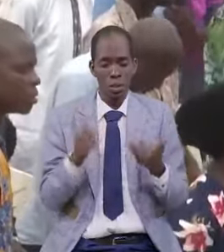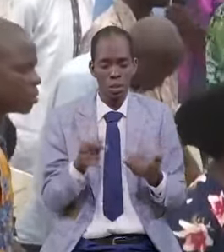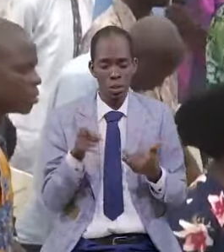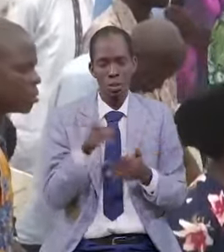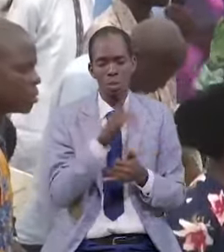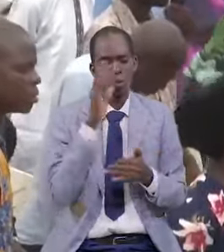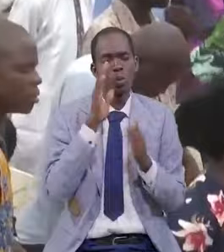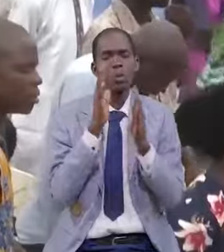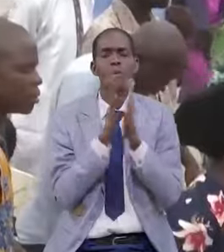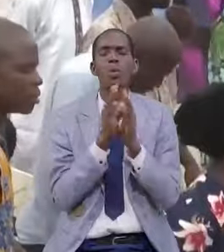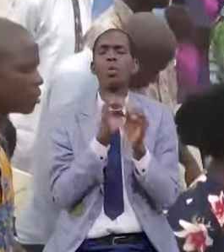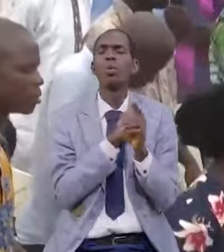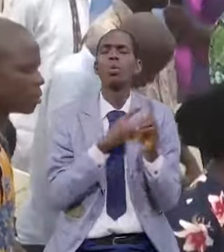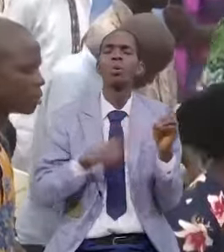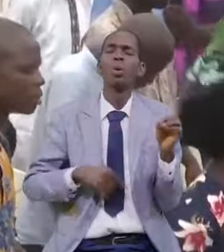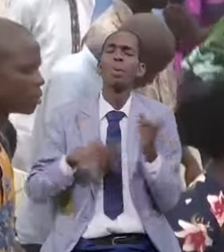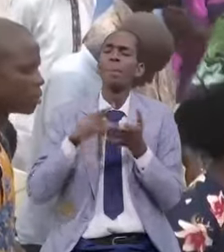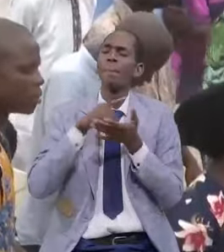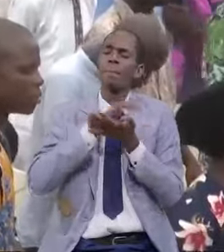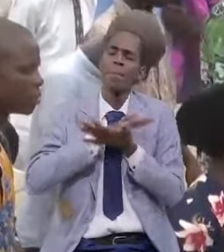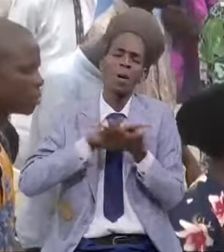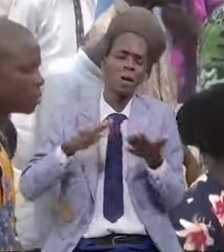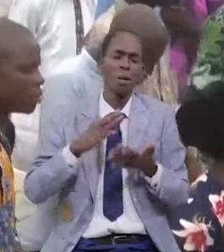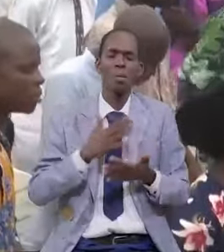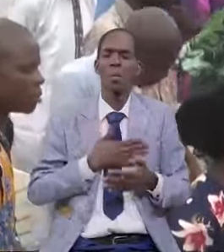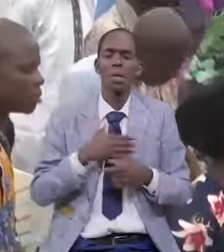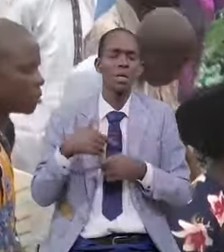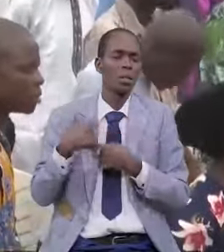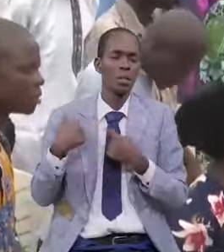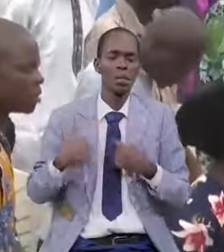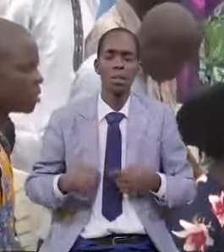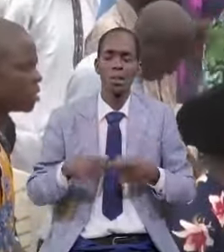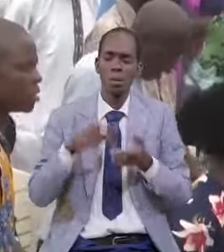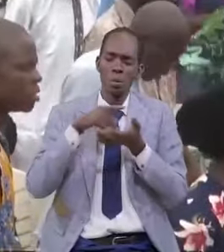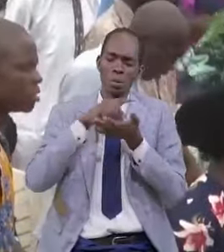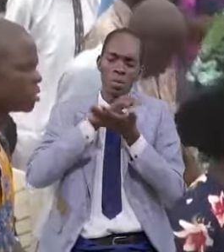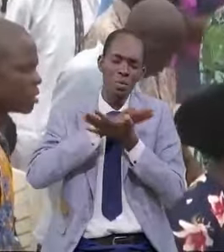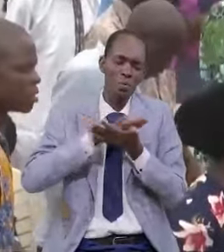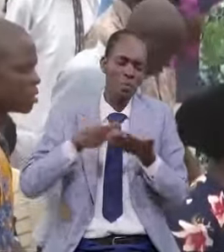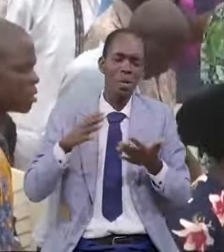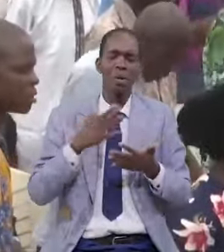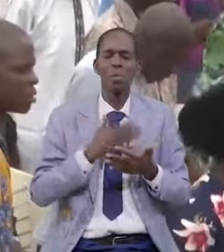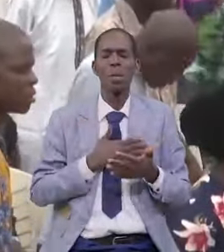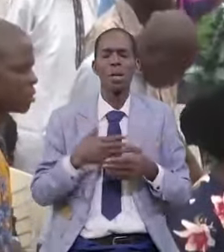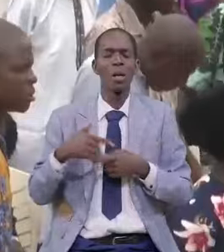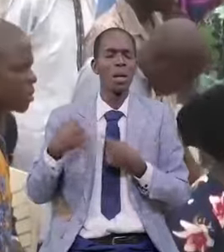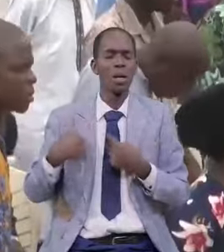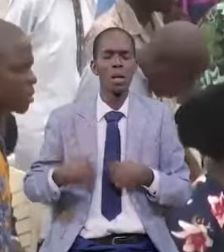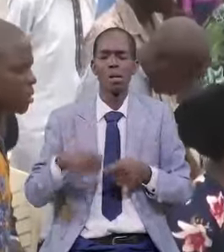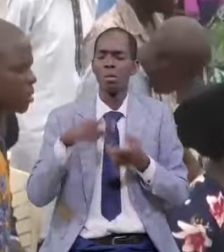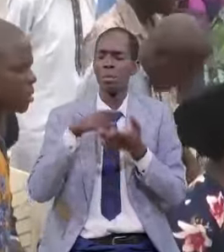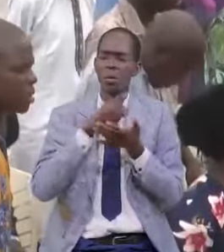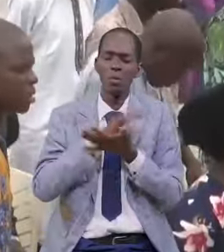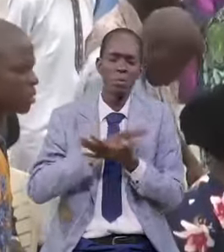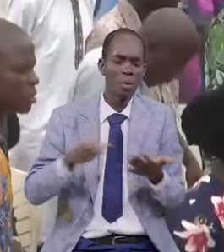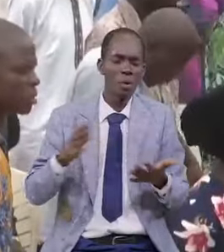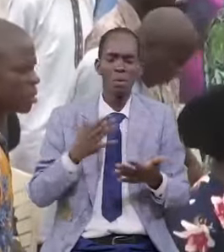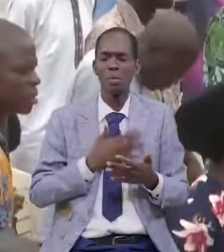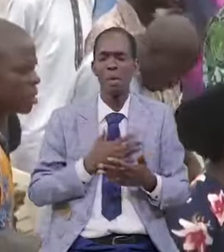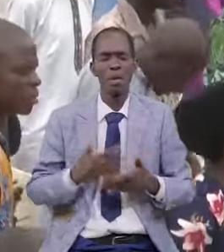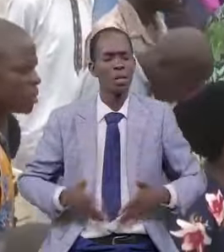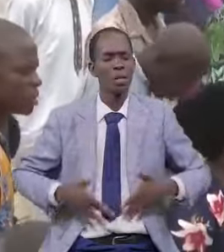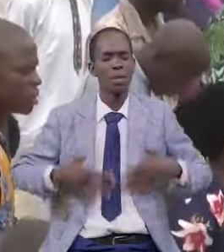have this hope in you purify your heart purify your tongue purify your language